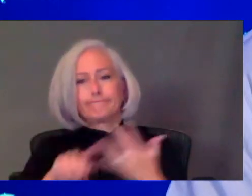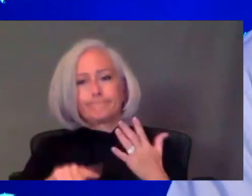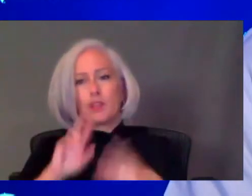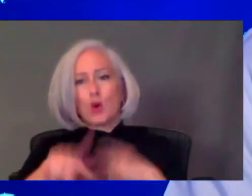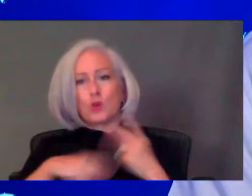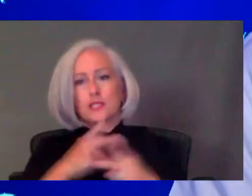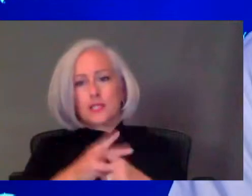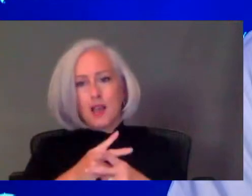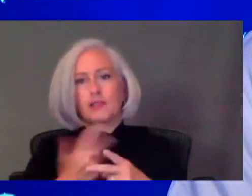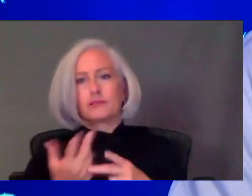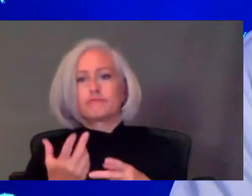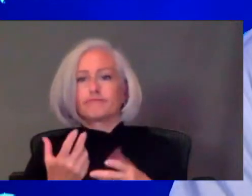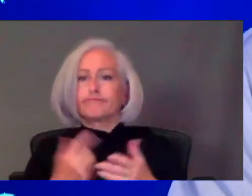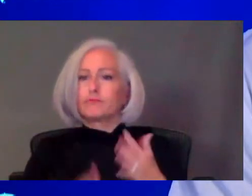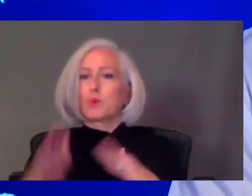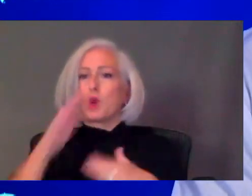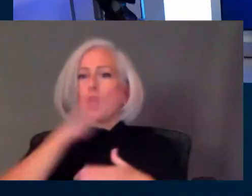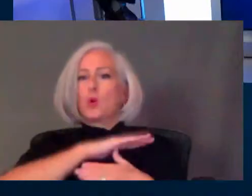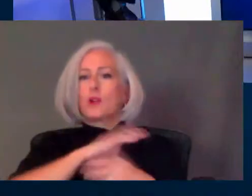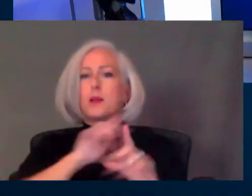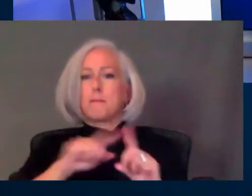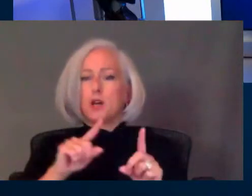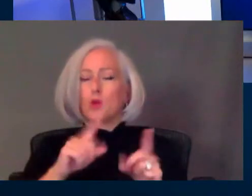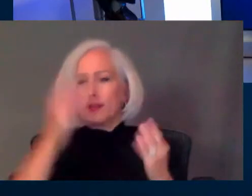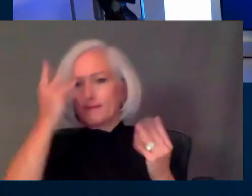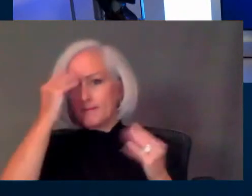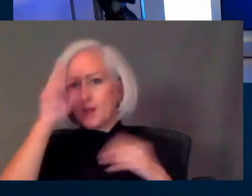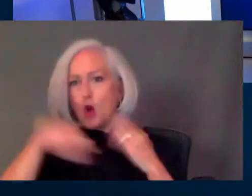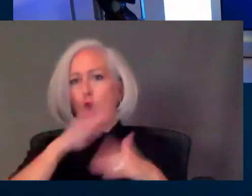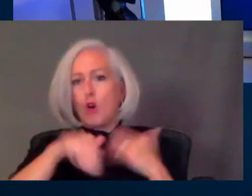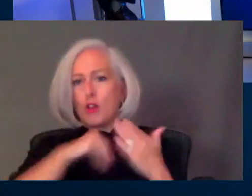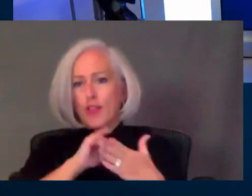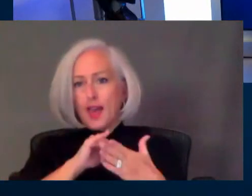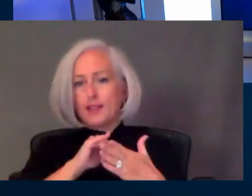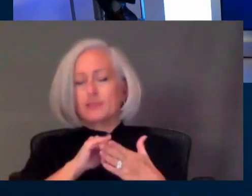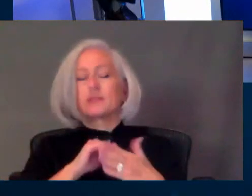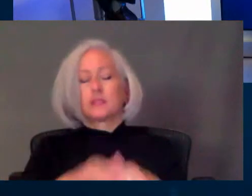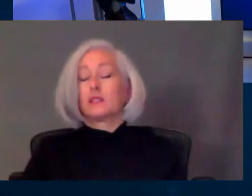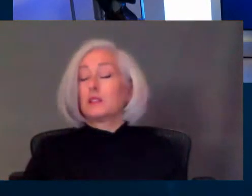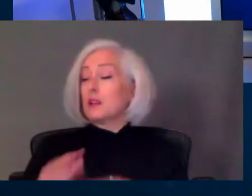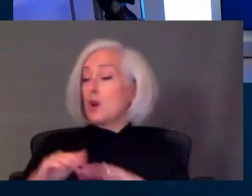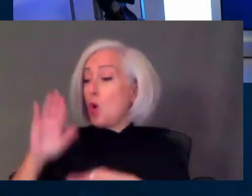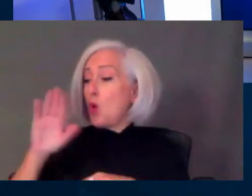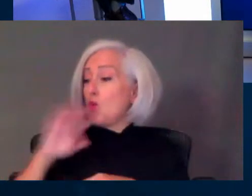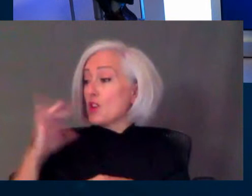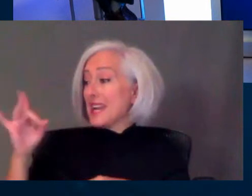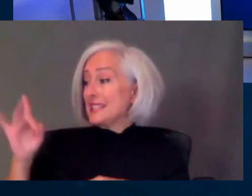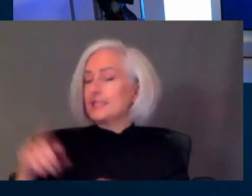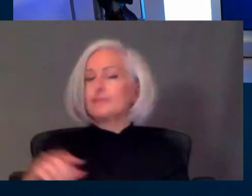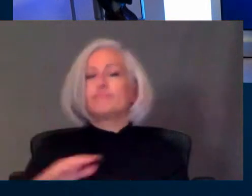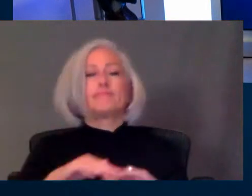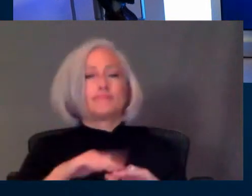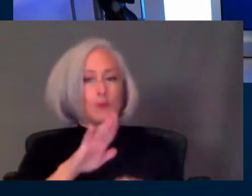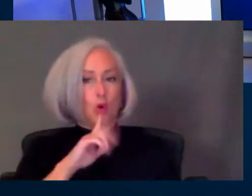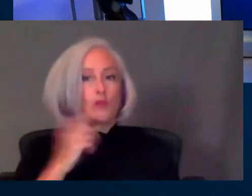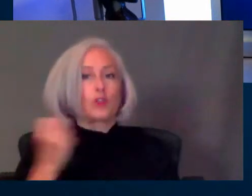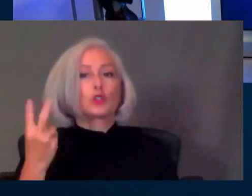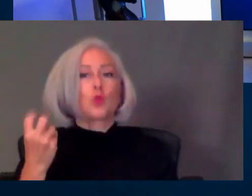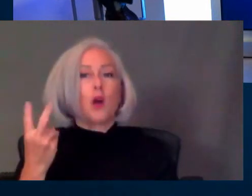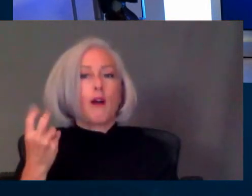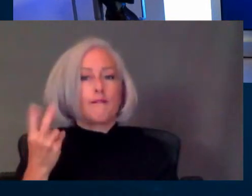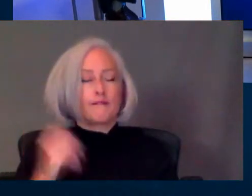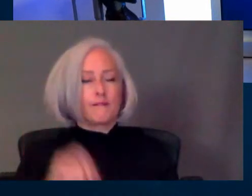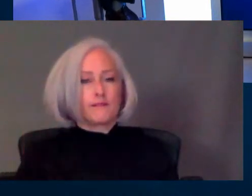marrow transplant, at that point you always have to think and assume this person is going to be on immunosuppressive drugs so they don't have rejection from those transplants.